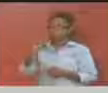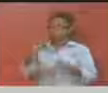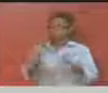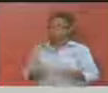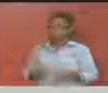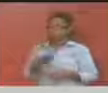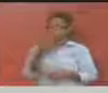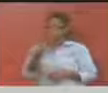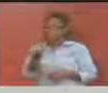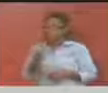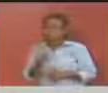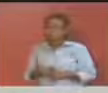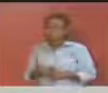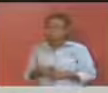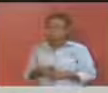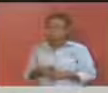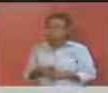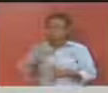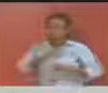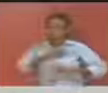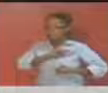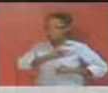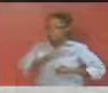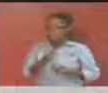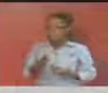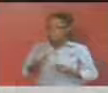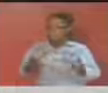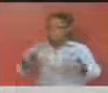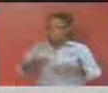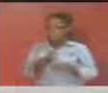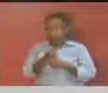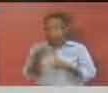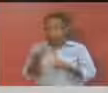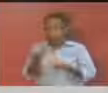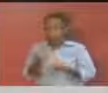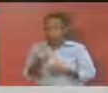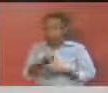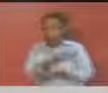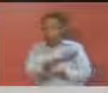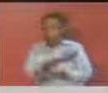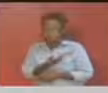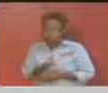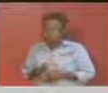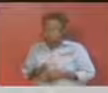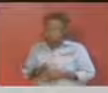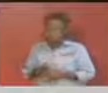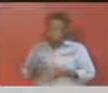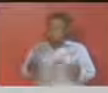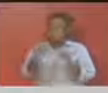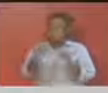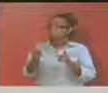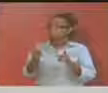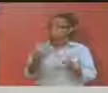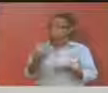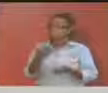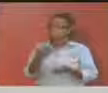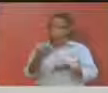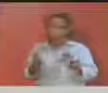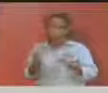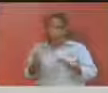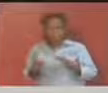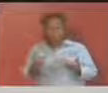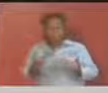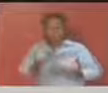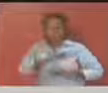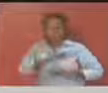High risk, high exposure. A security guard in a hospital versus a security guard managing